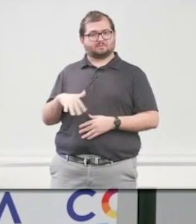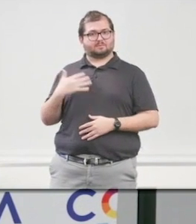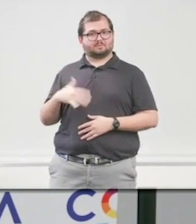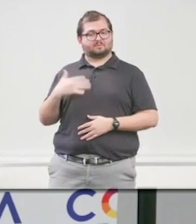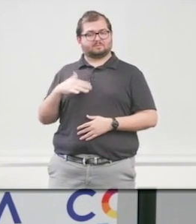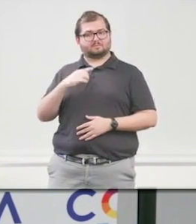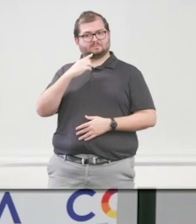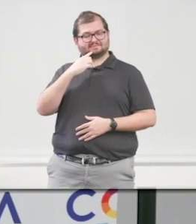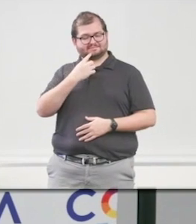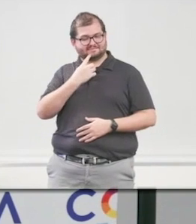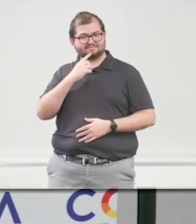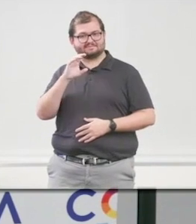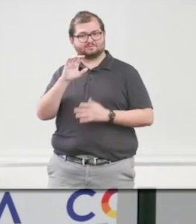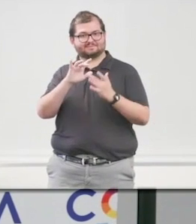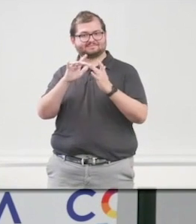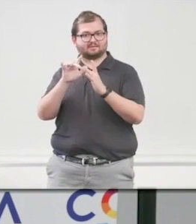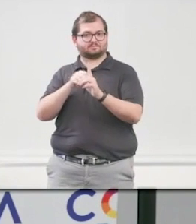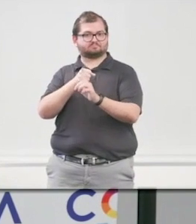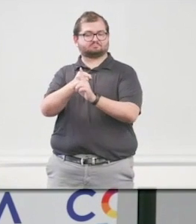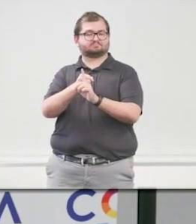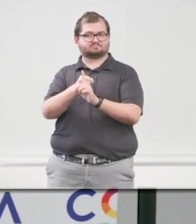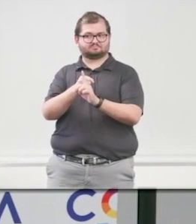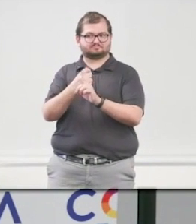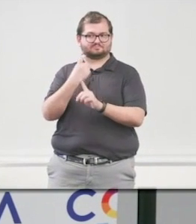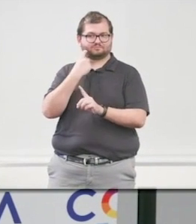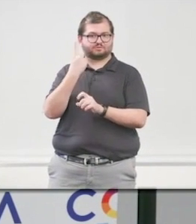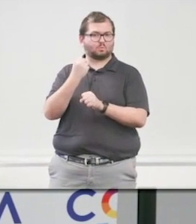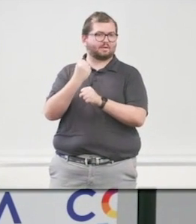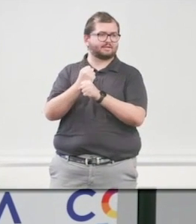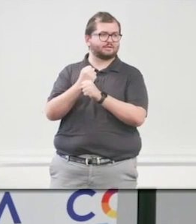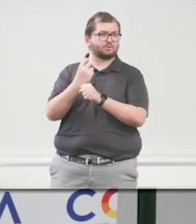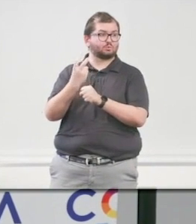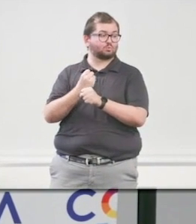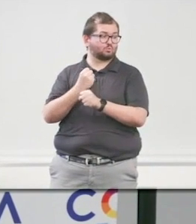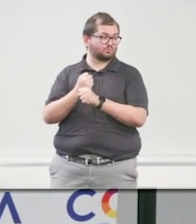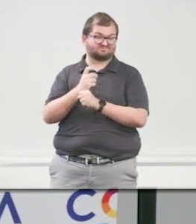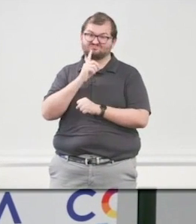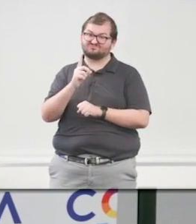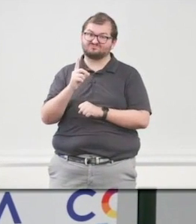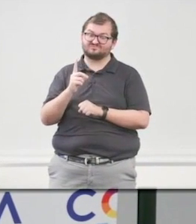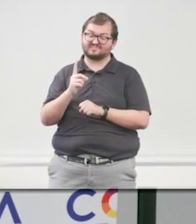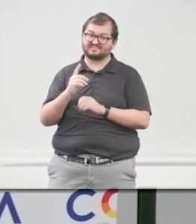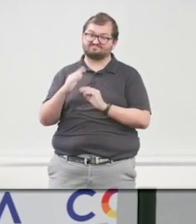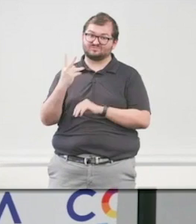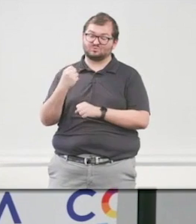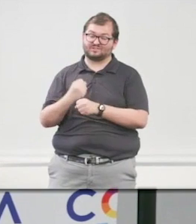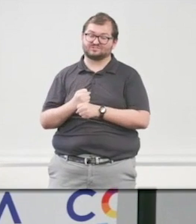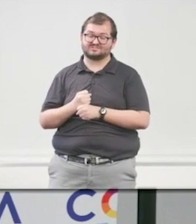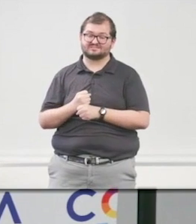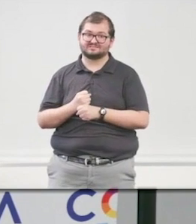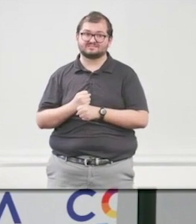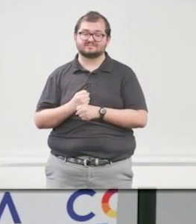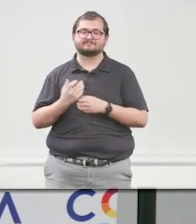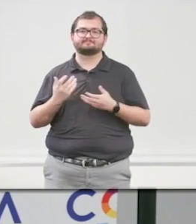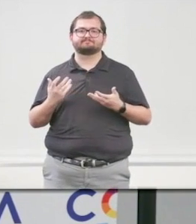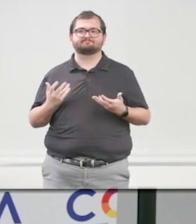cyber attacks over the last year or even two, or actually longer. And so that becomes